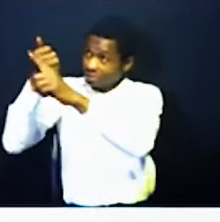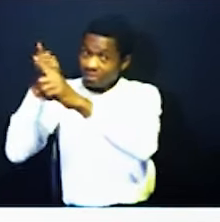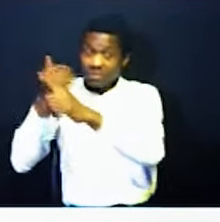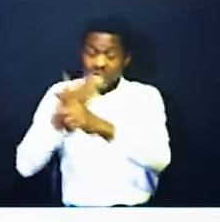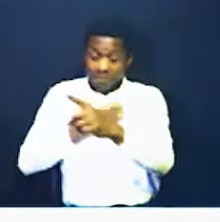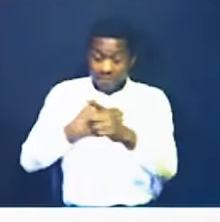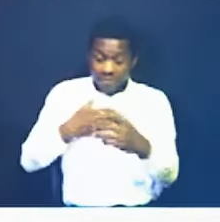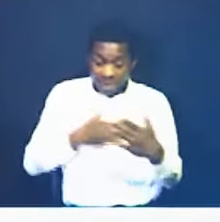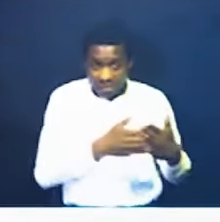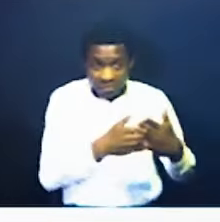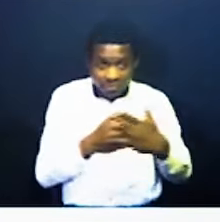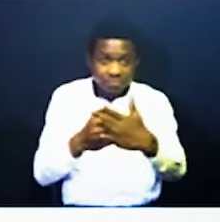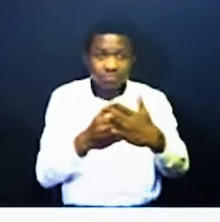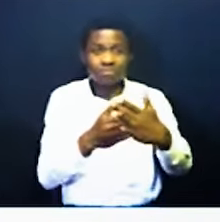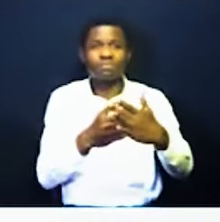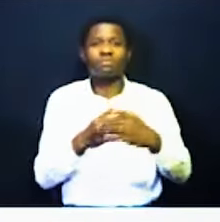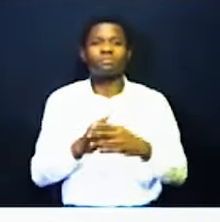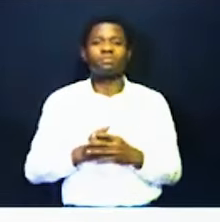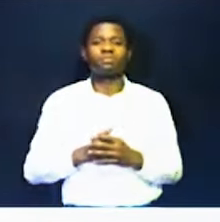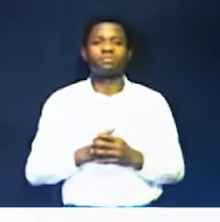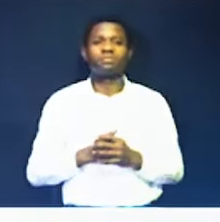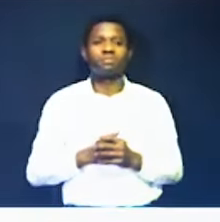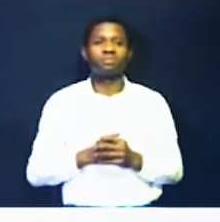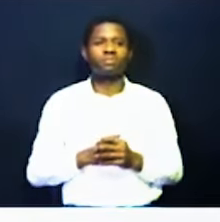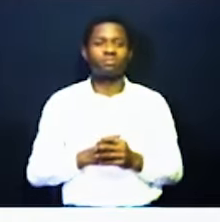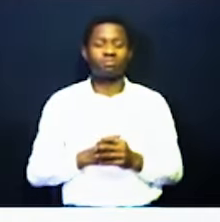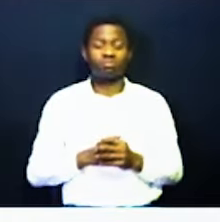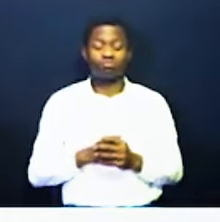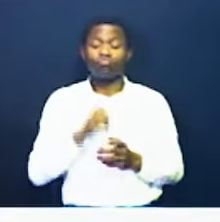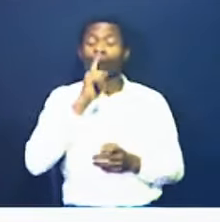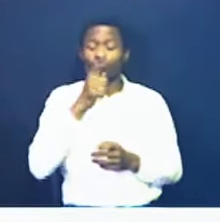guide, that be my way.